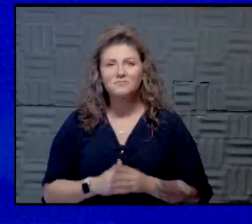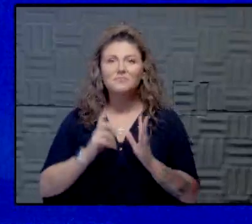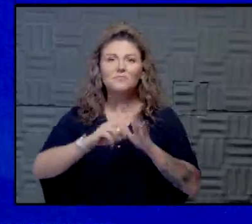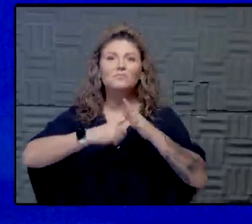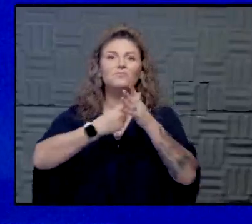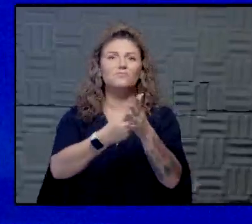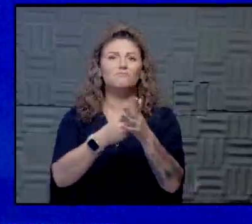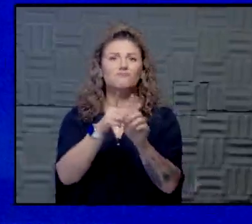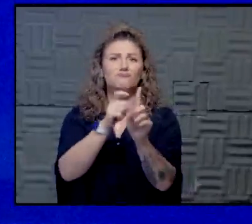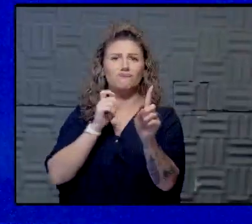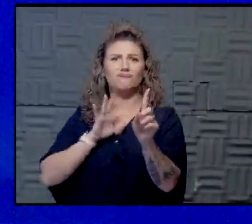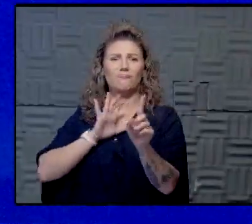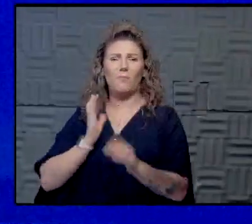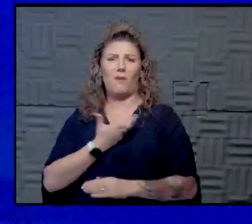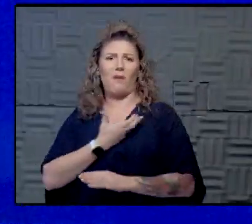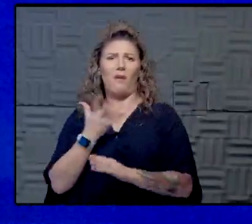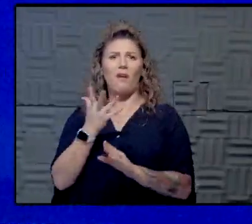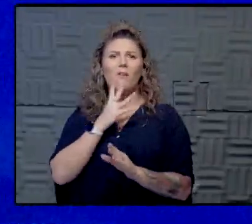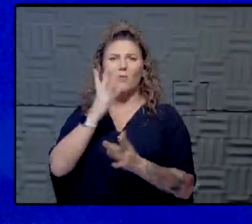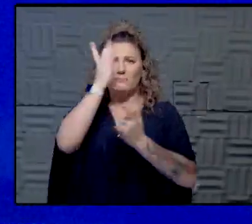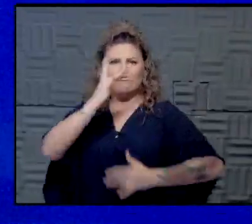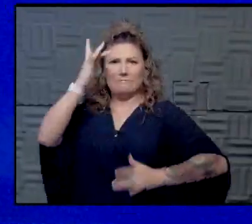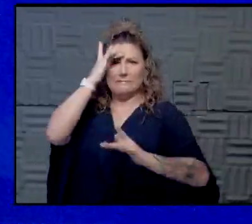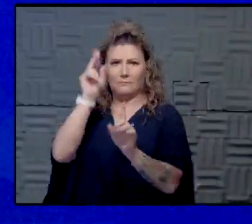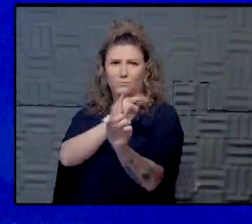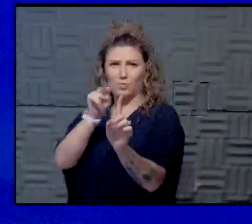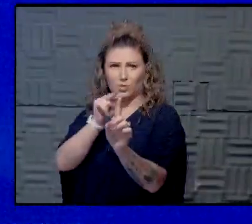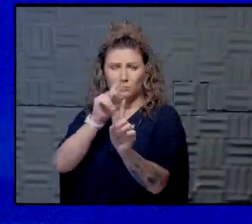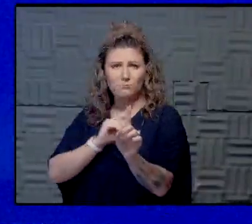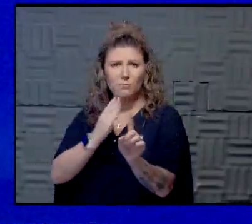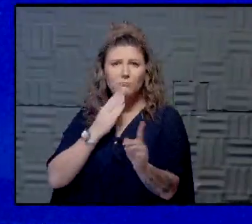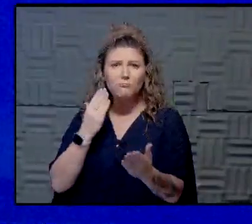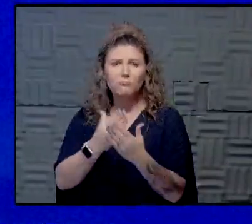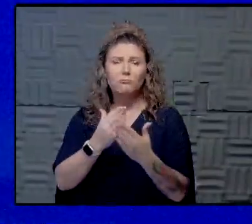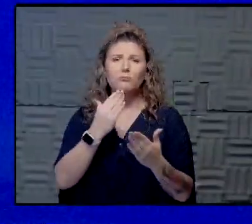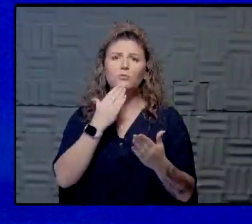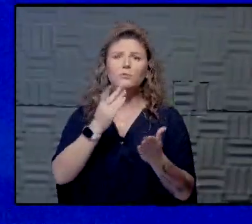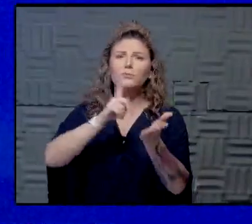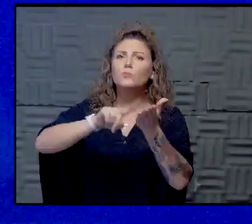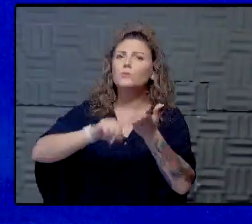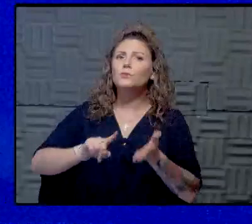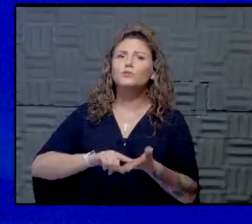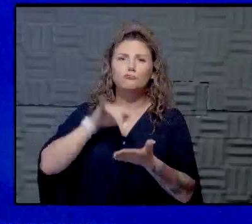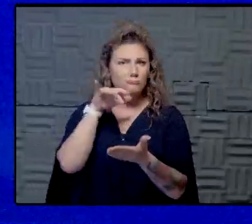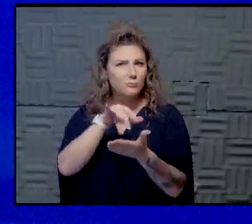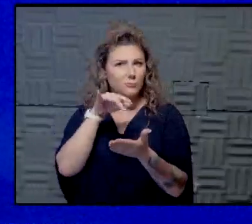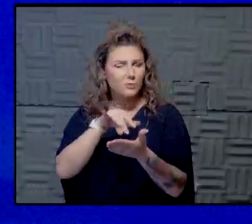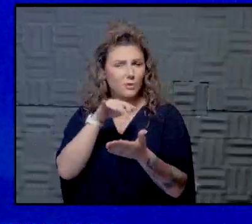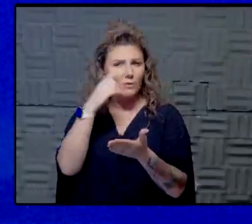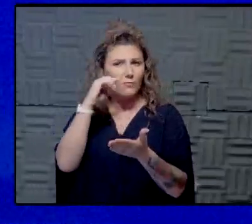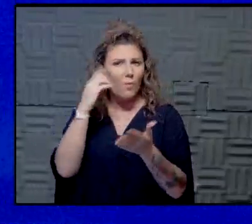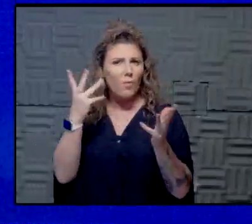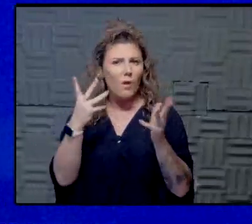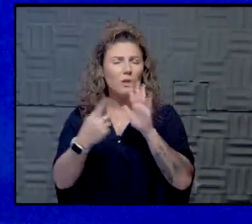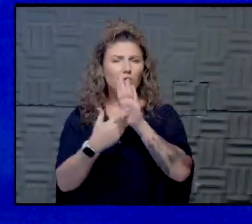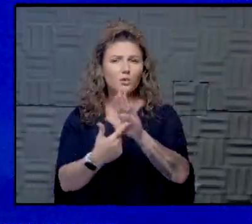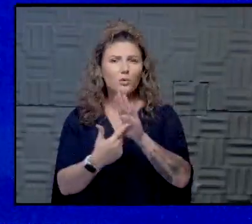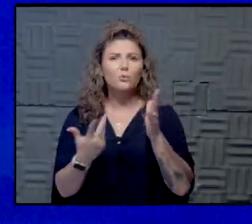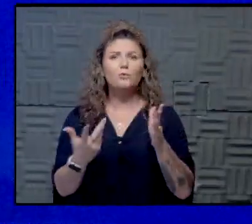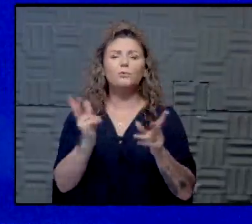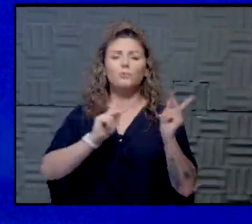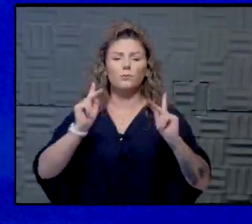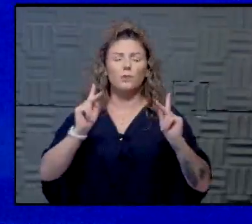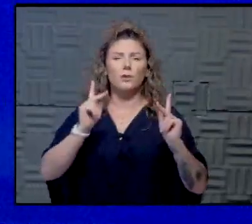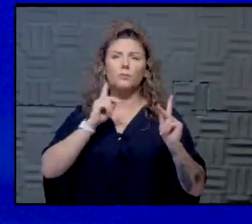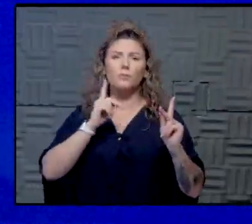an epidemiologic standpoint. We understand there is in fact, a new research study that shows that